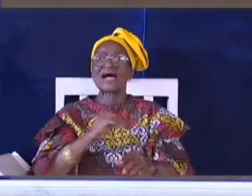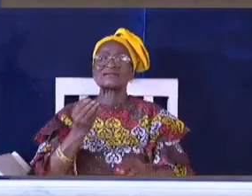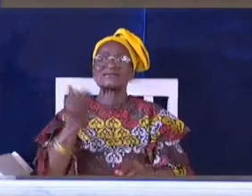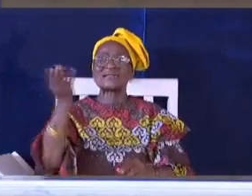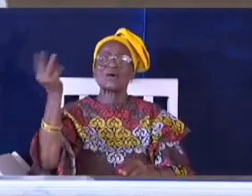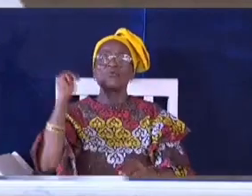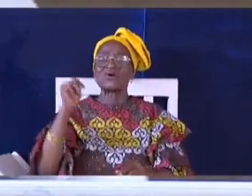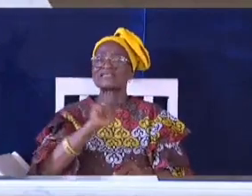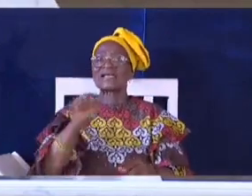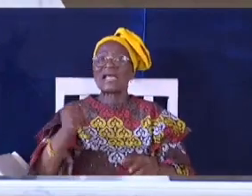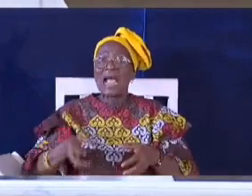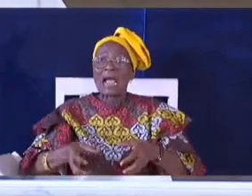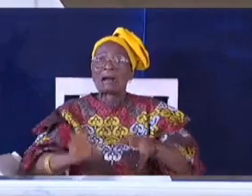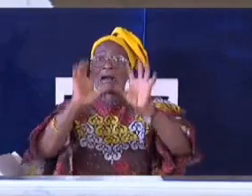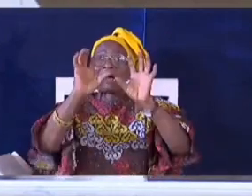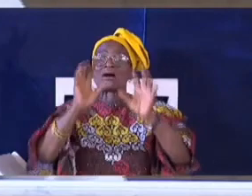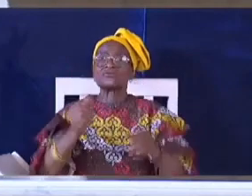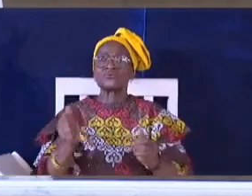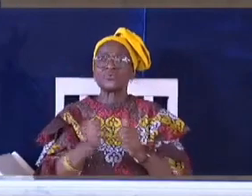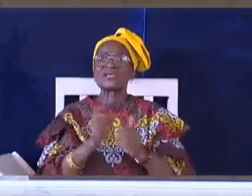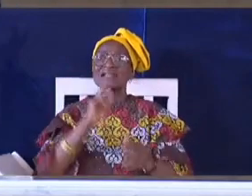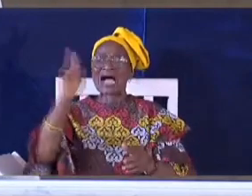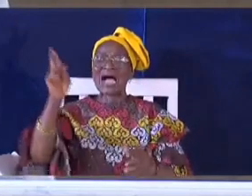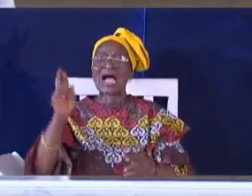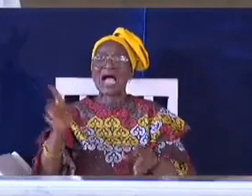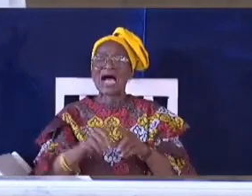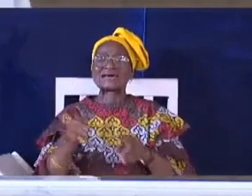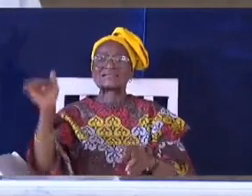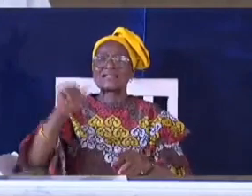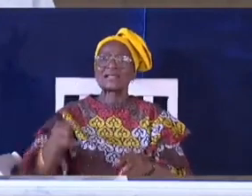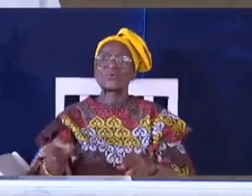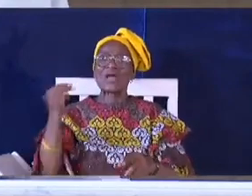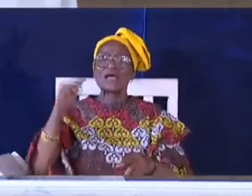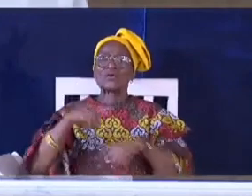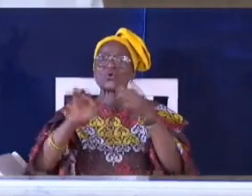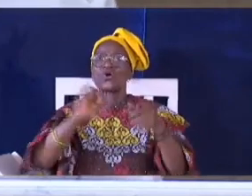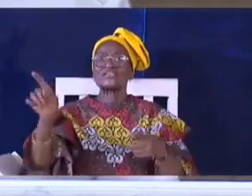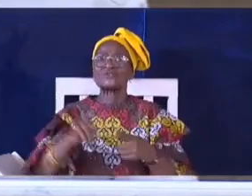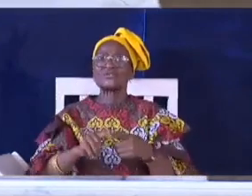her as they were going to the burial ground.